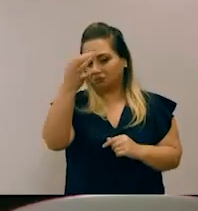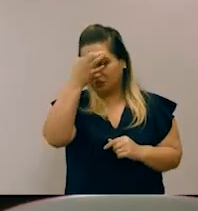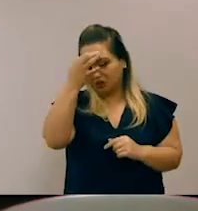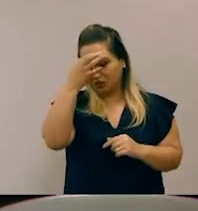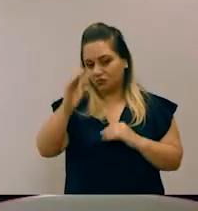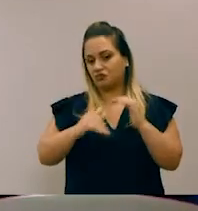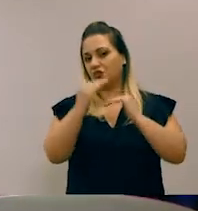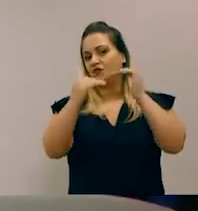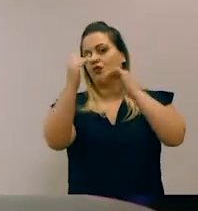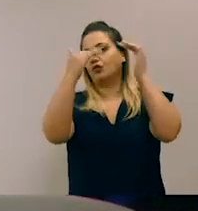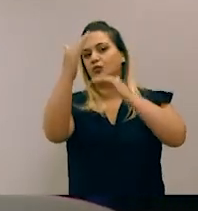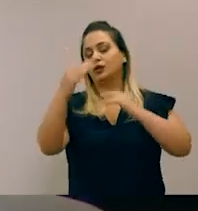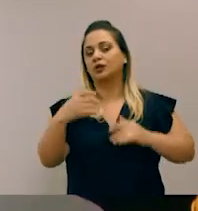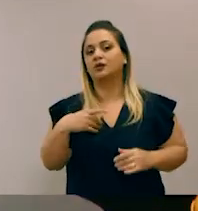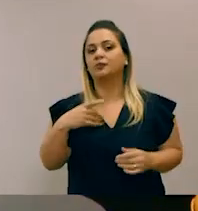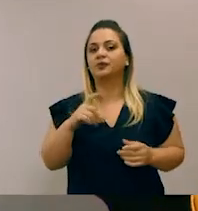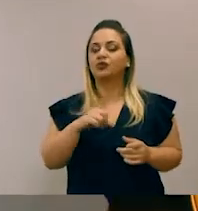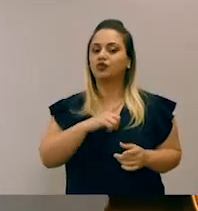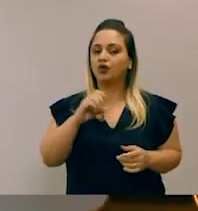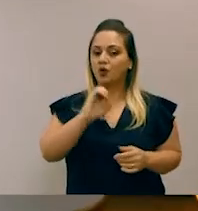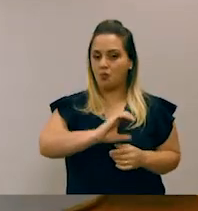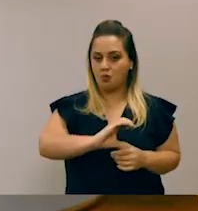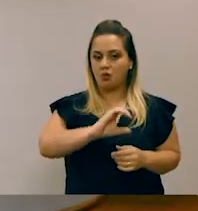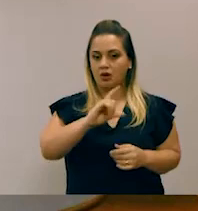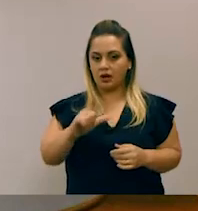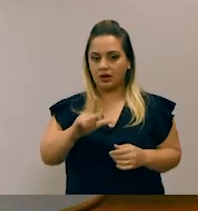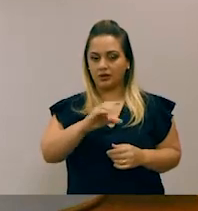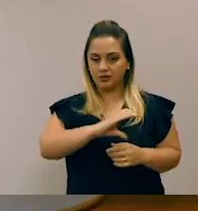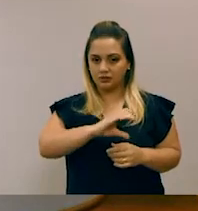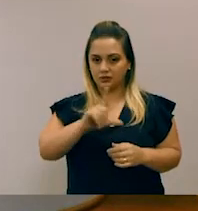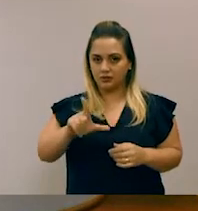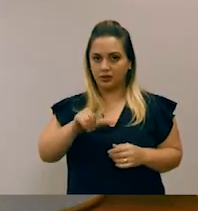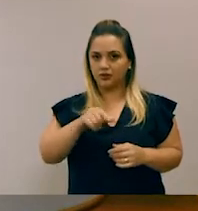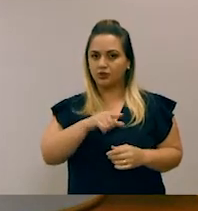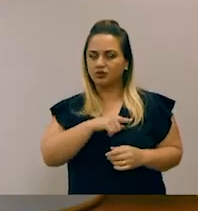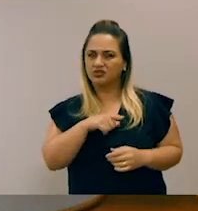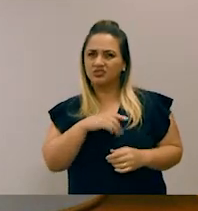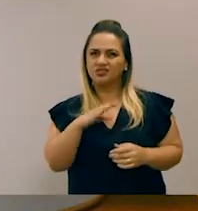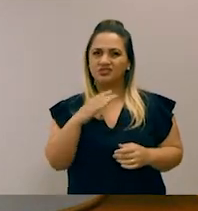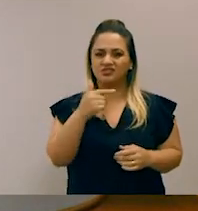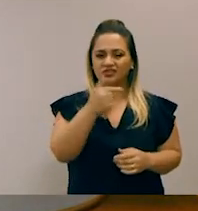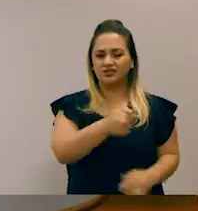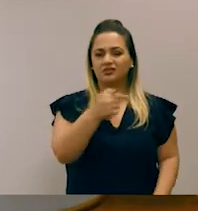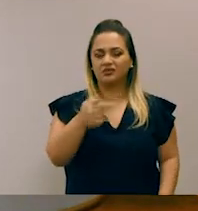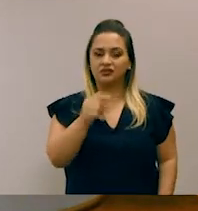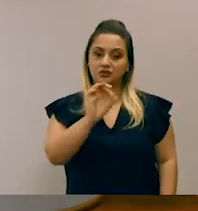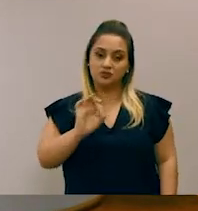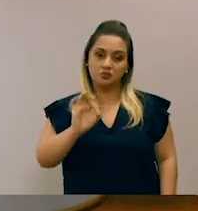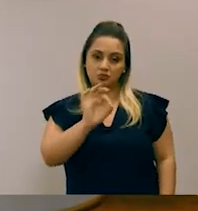notion, the first version of the classifier had the accuracy of